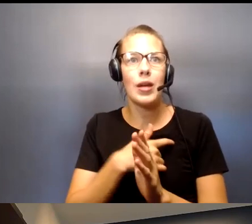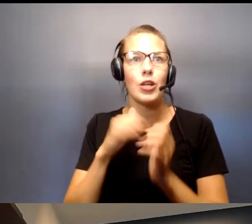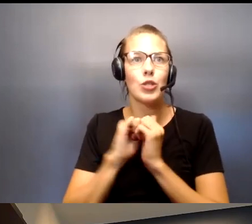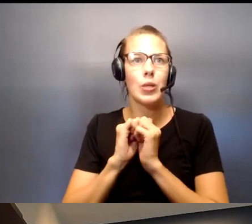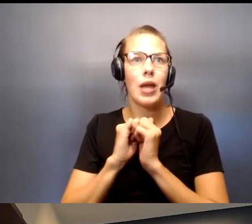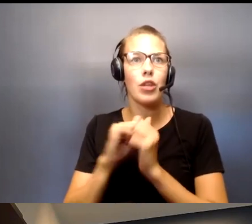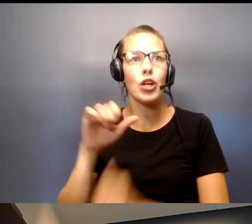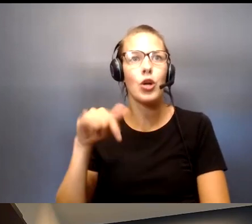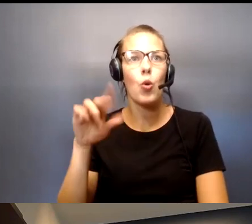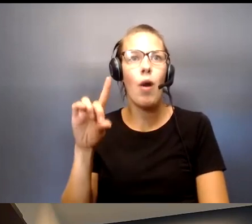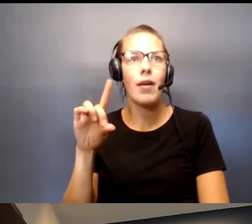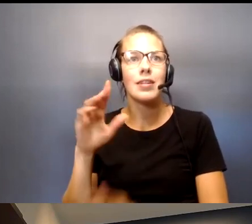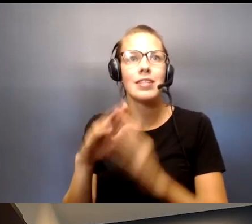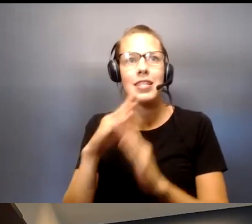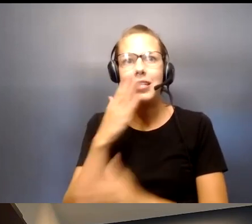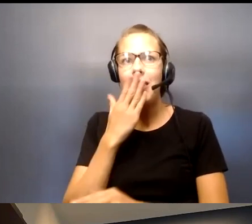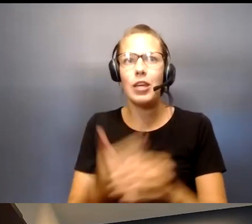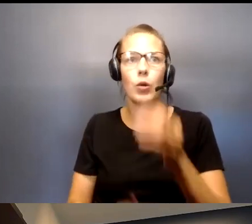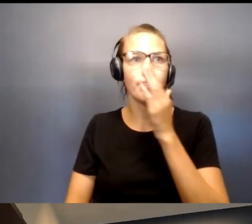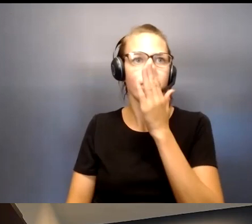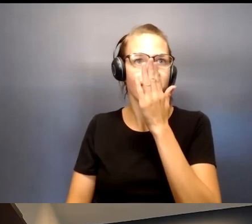Quad Cities. Thank you.